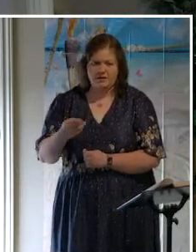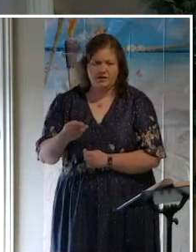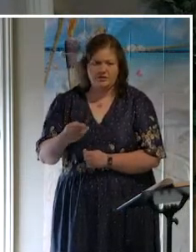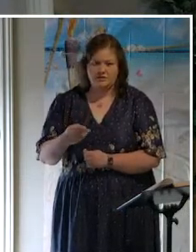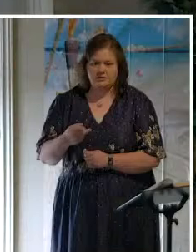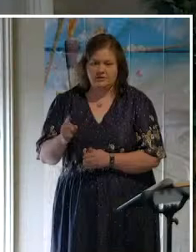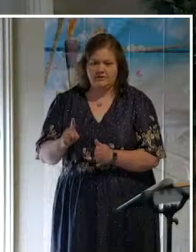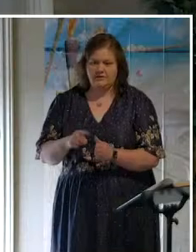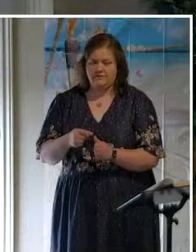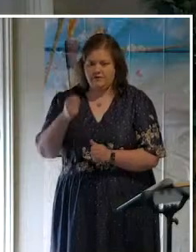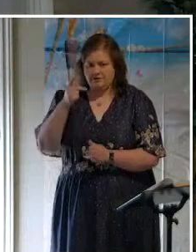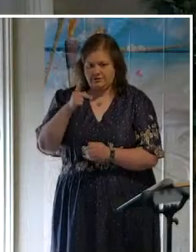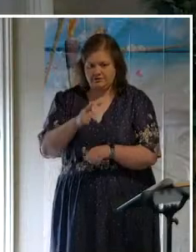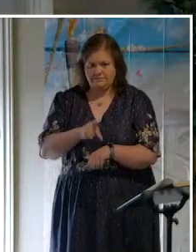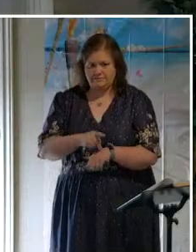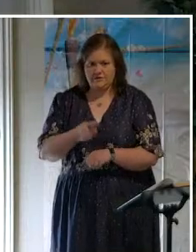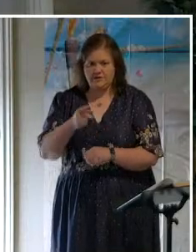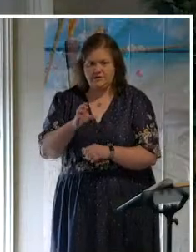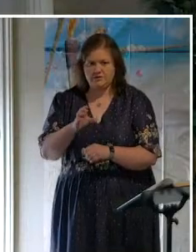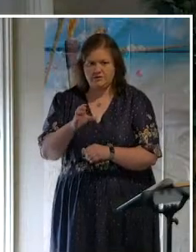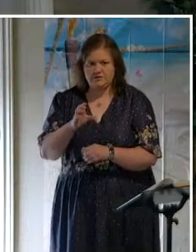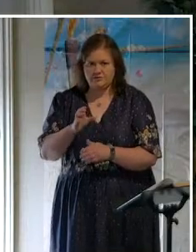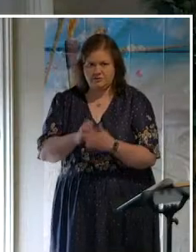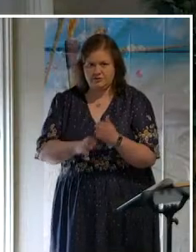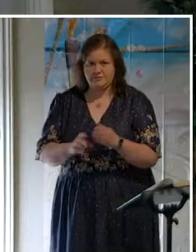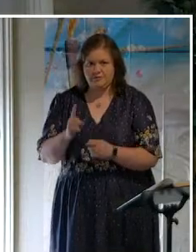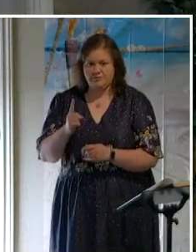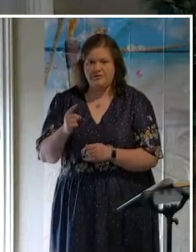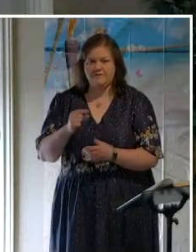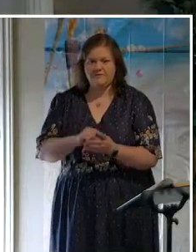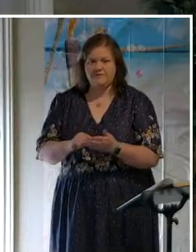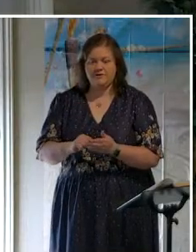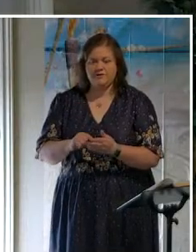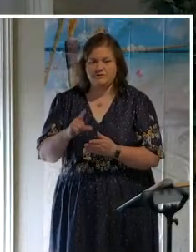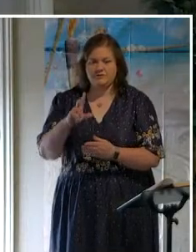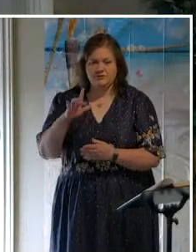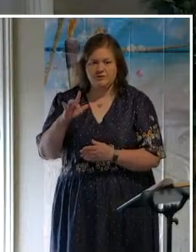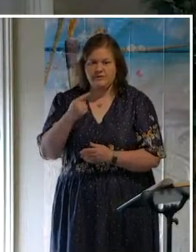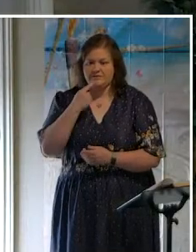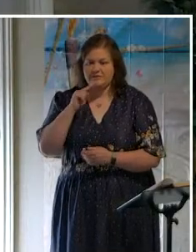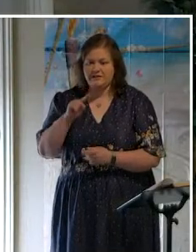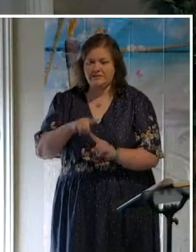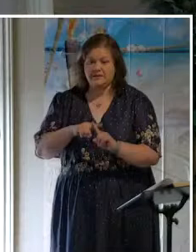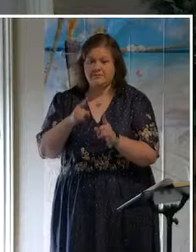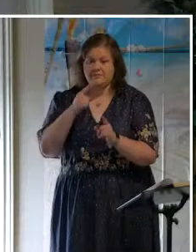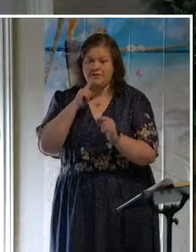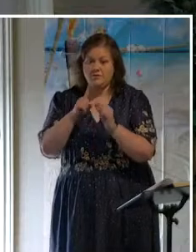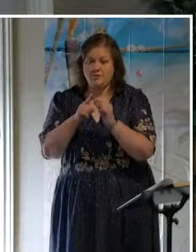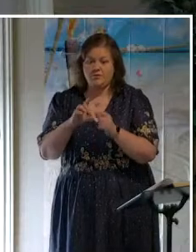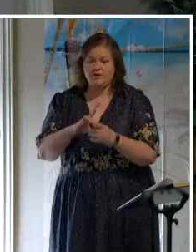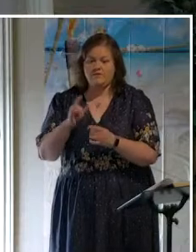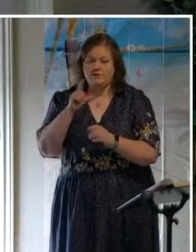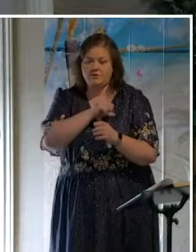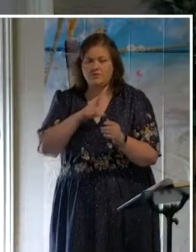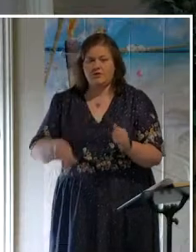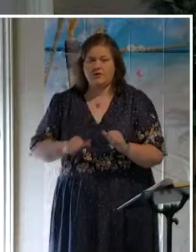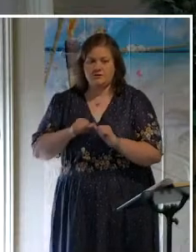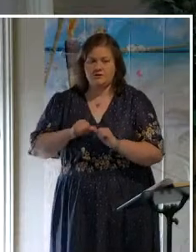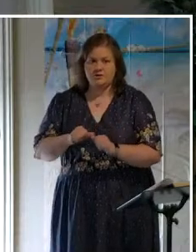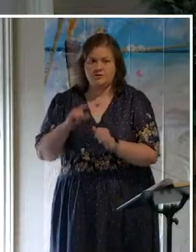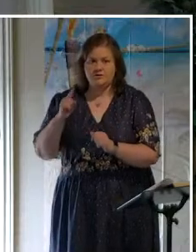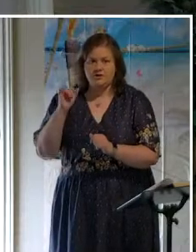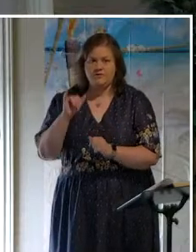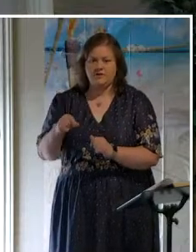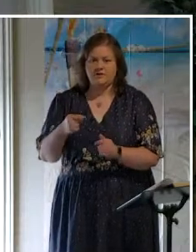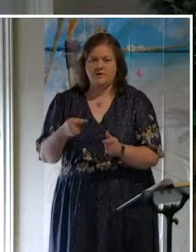Peter chapter 1 and verse 25 says, "But the word of the Lord endureth forever, and this is the word which by the gospel is preached unto